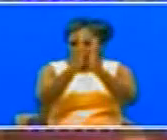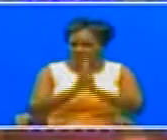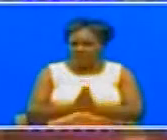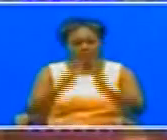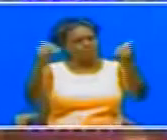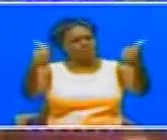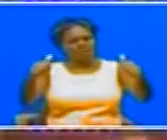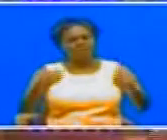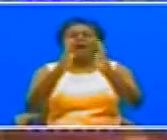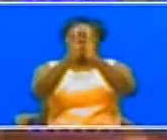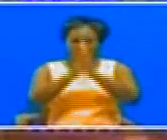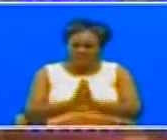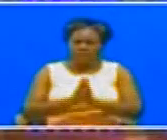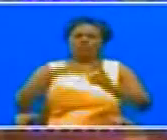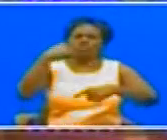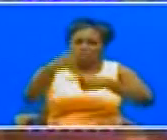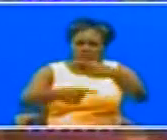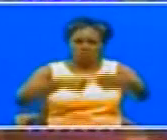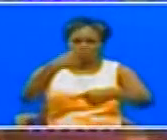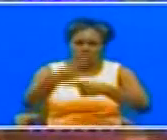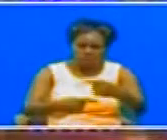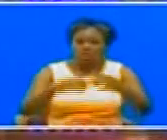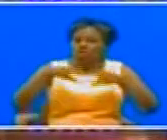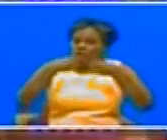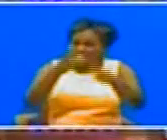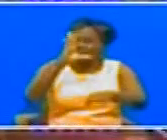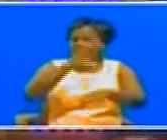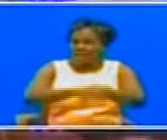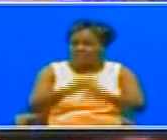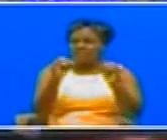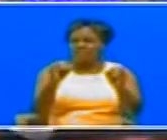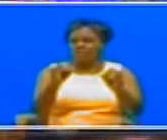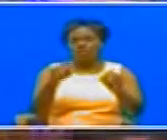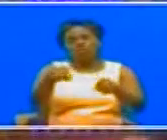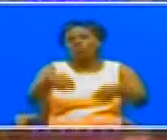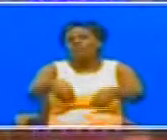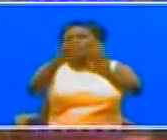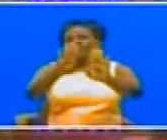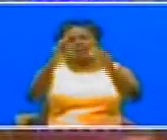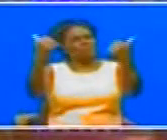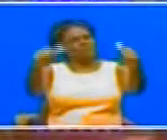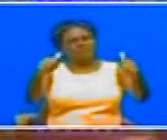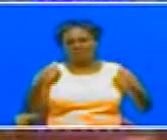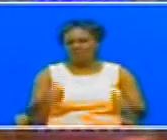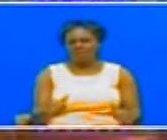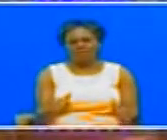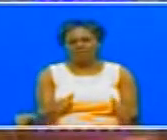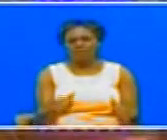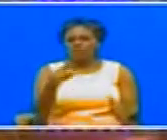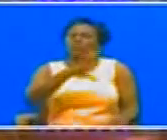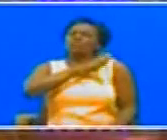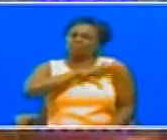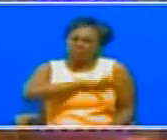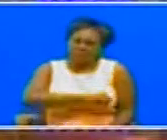night when God answers that prayer. And sometimes if we don't get an answer right away, we just kind of give up. But, you know, we've got to persevere. We've got to just